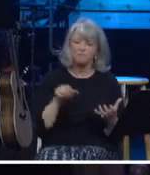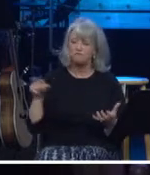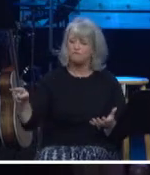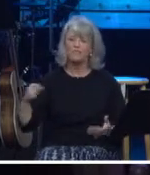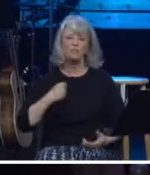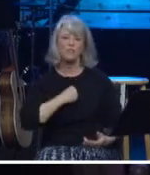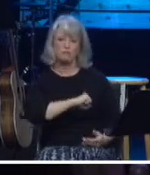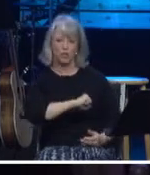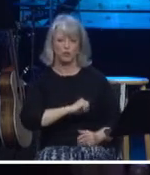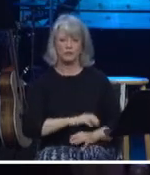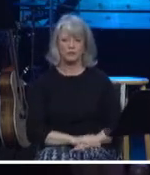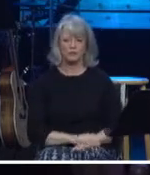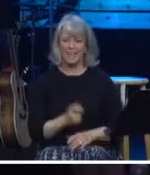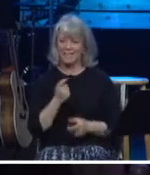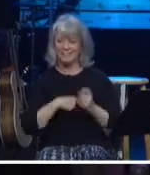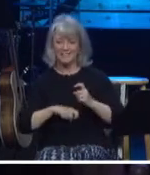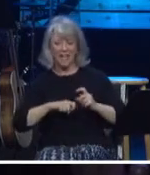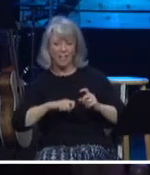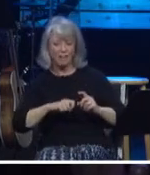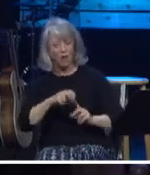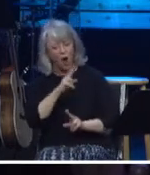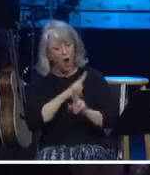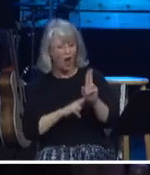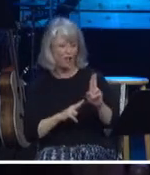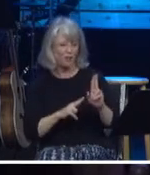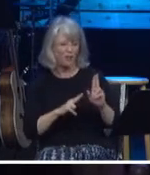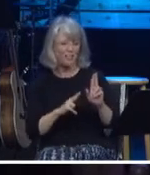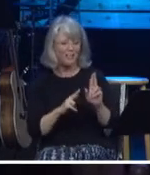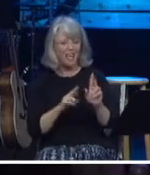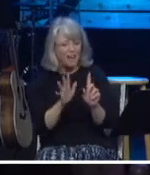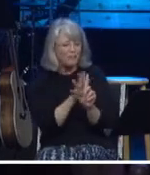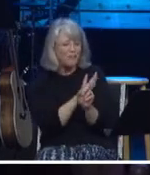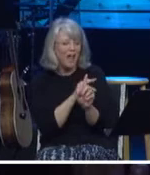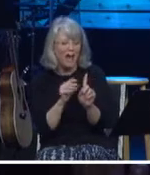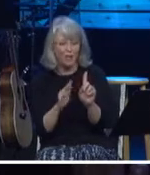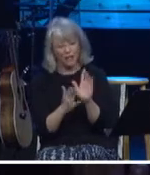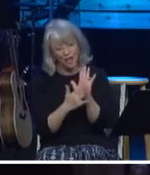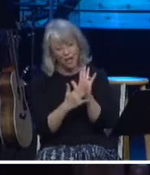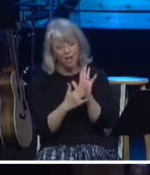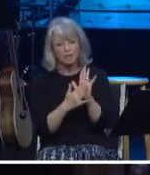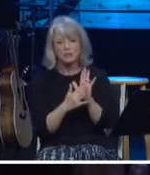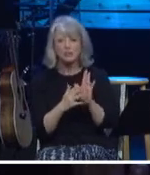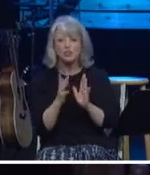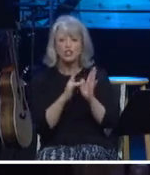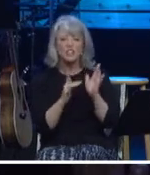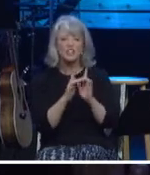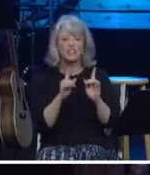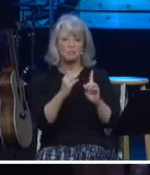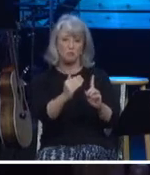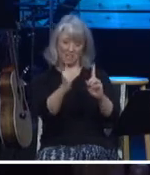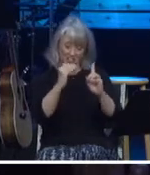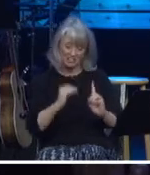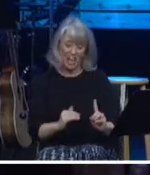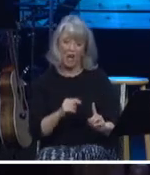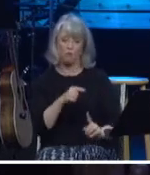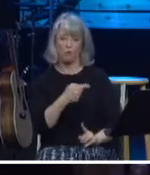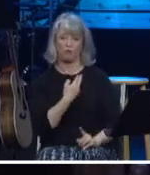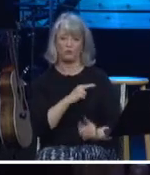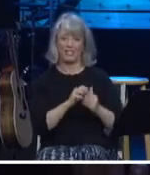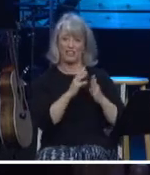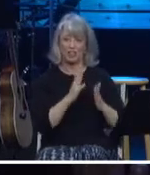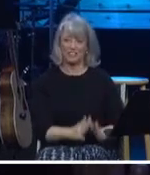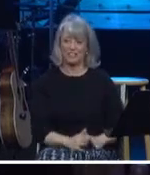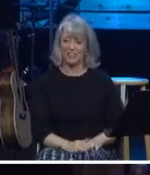Instead of exalting them, instead of flattering them, what does Jesus do? He brings them low.